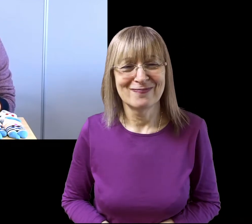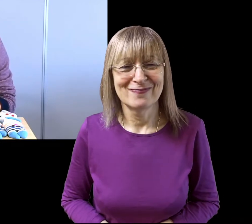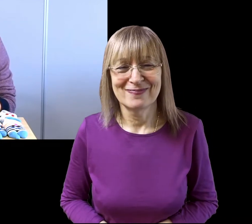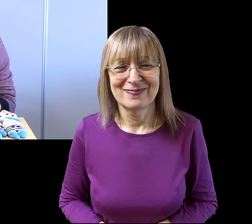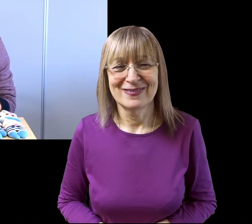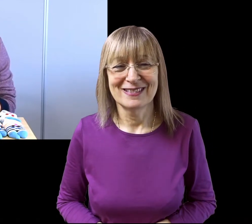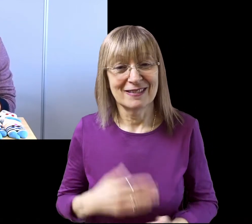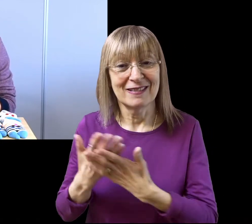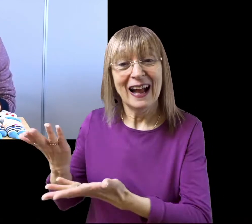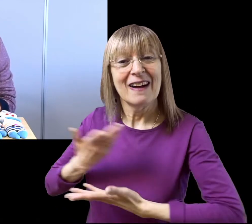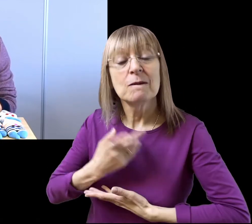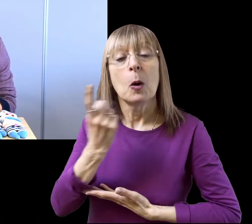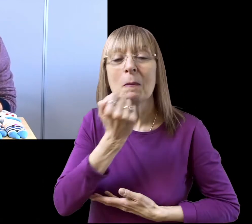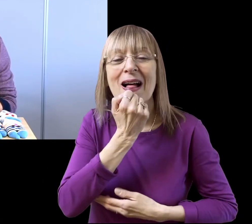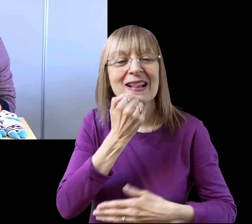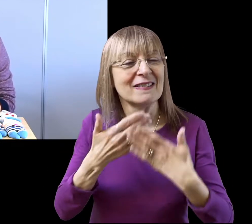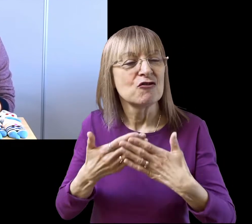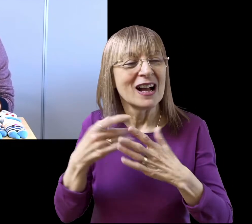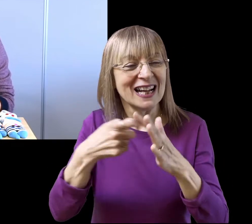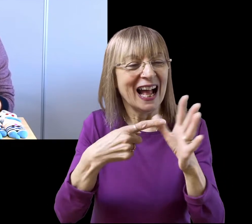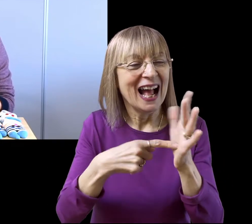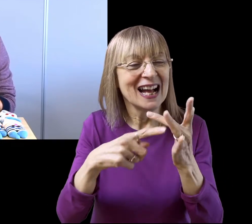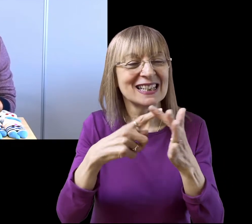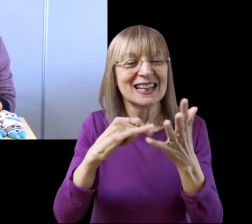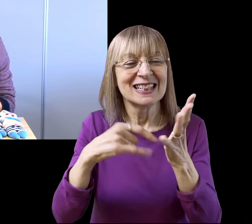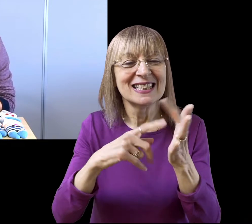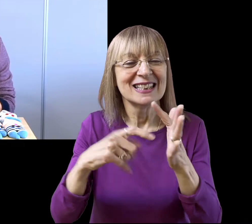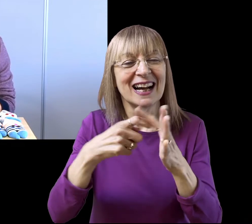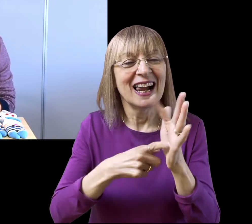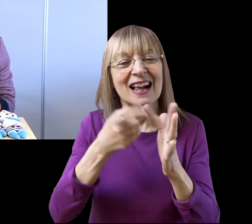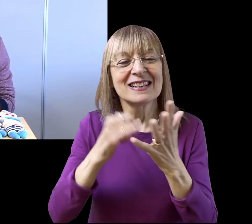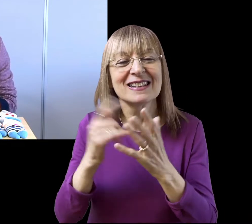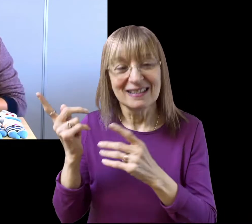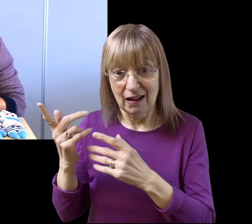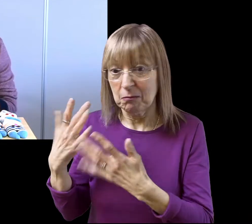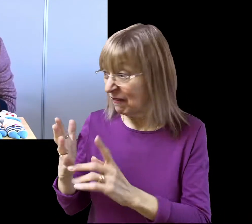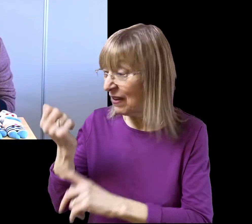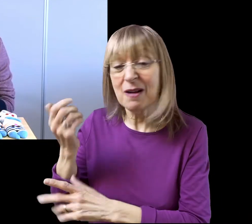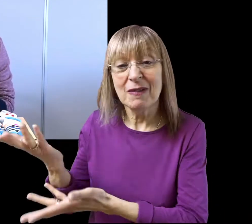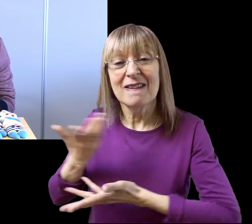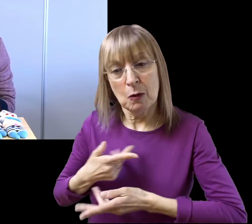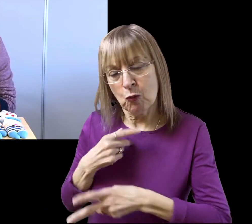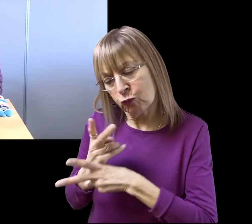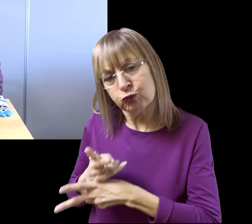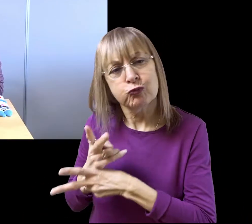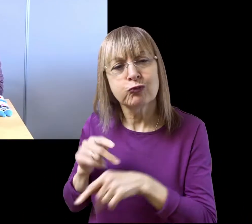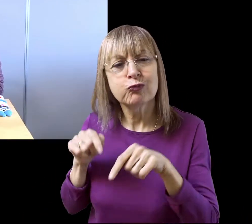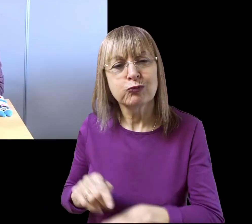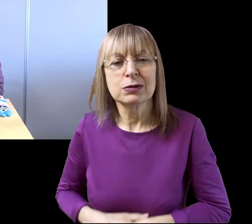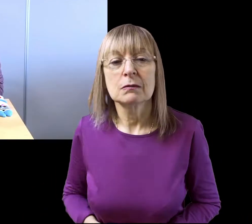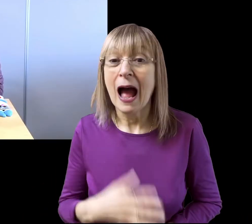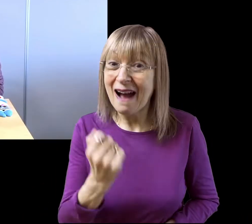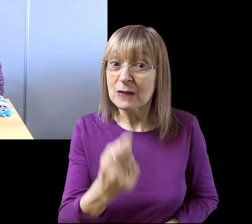rabbits. These were donated to me by my mathematical friend Katie Steckles, who found them. I've made a home for them. There are